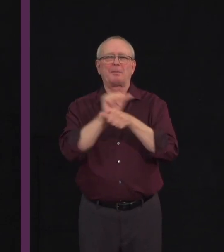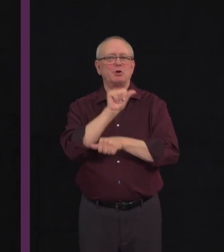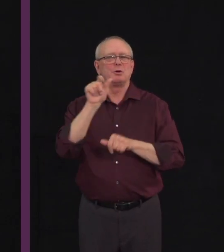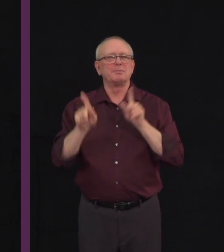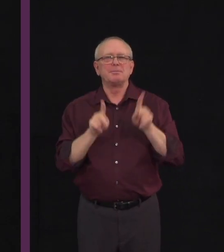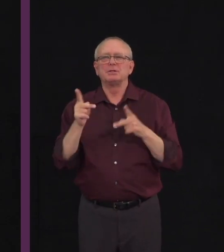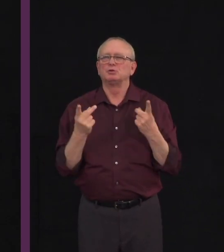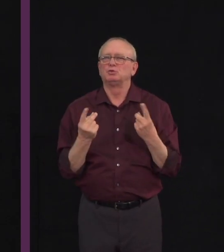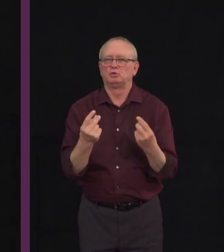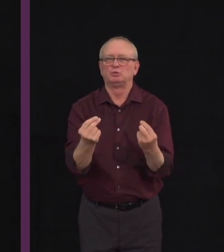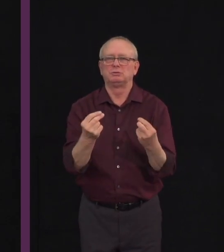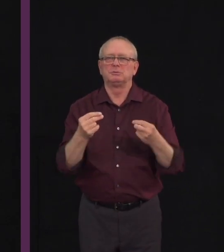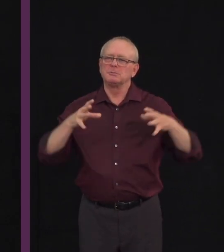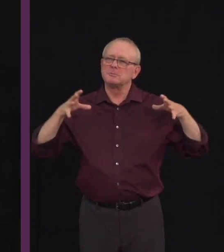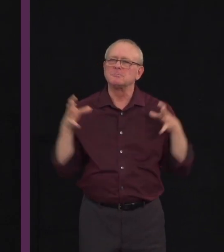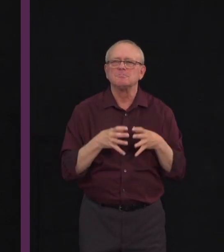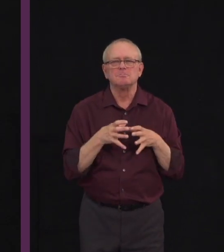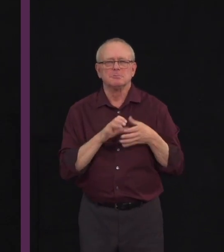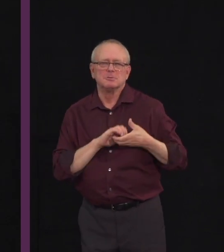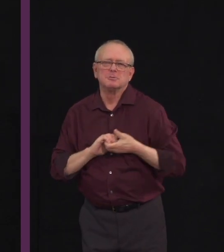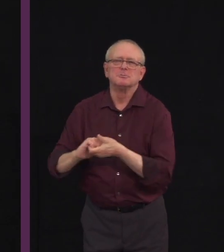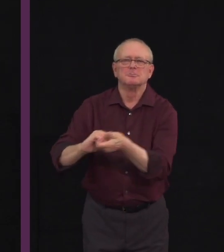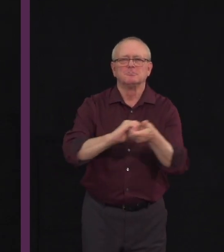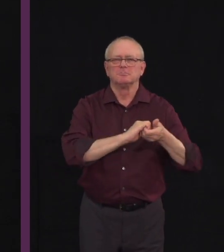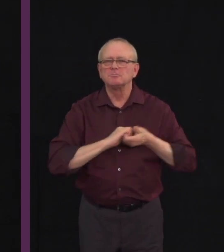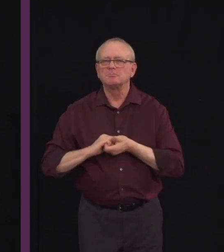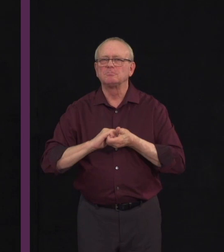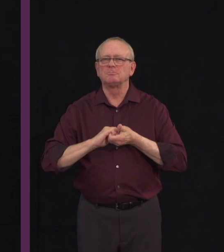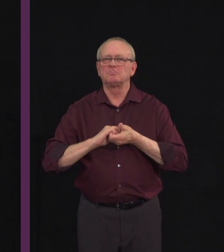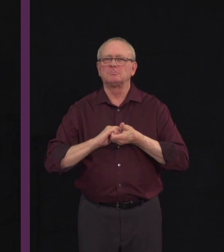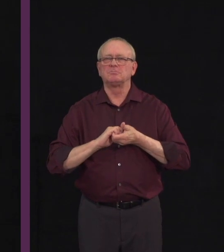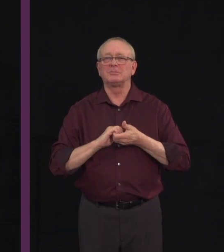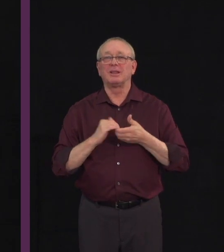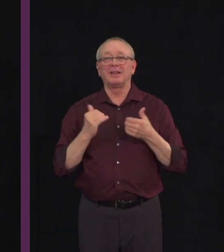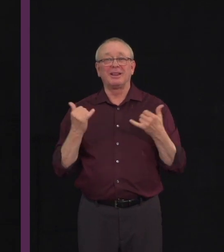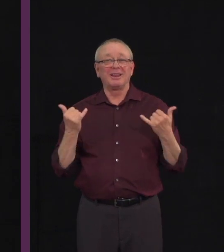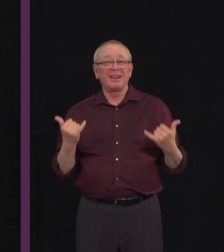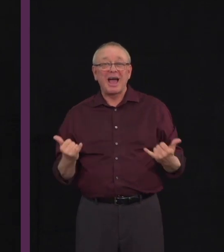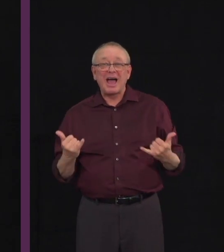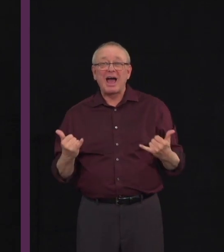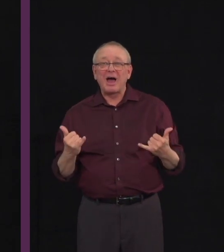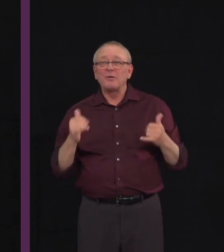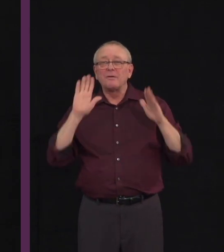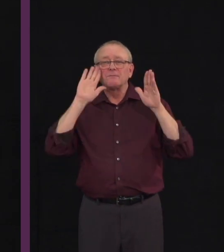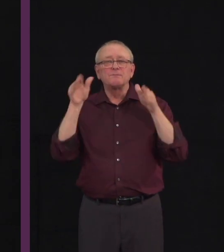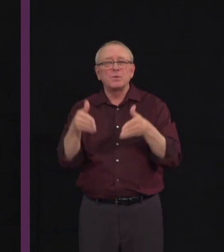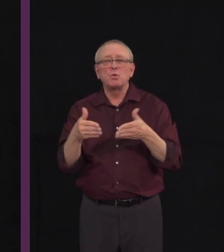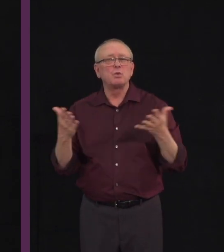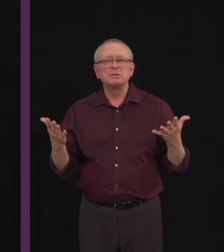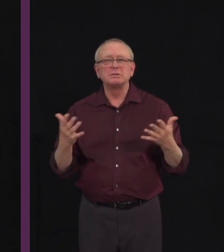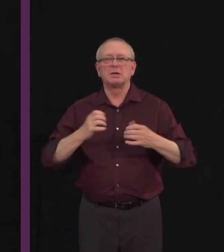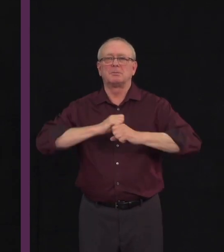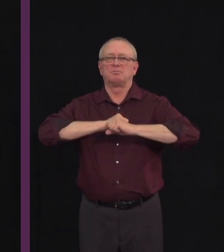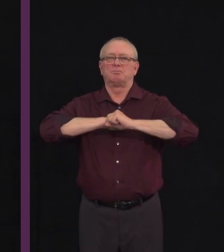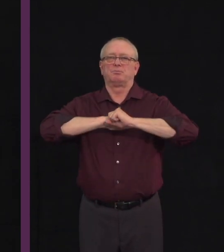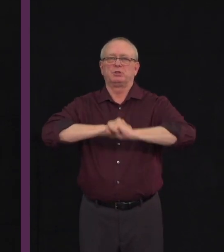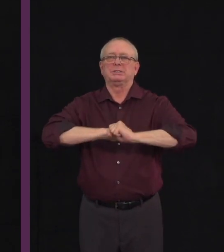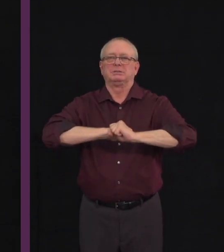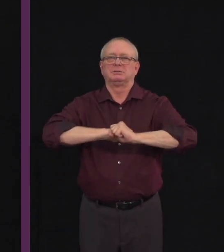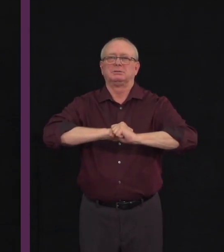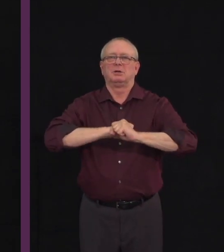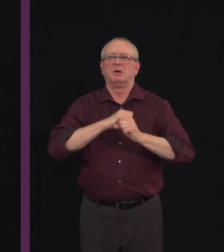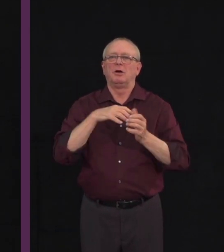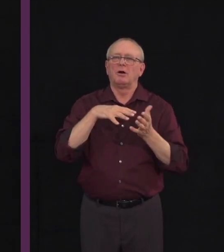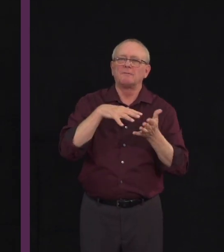changed, and the threat has changed. Now our main focus must be on protecting the most vulnerable. Once